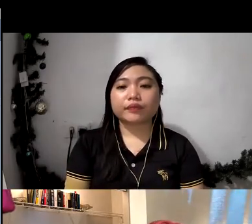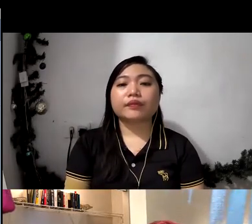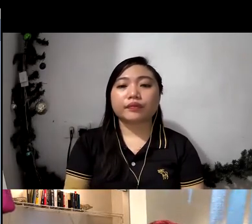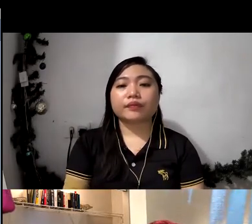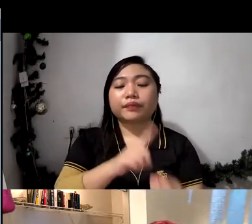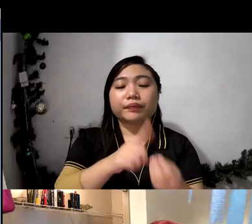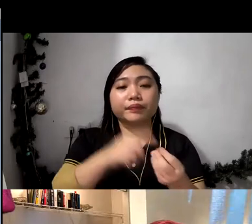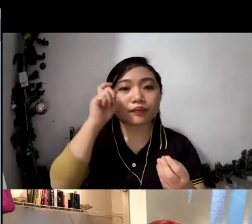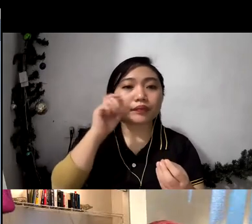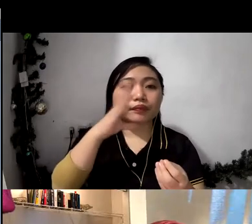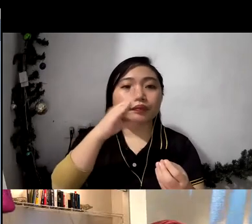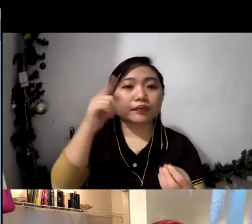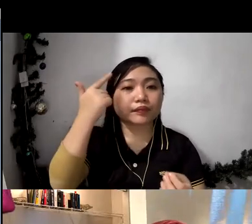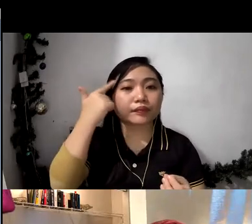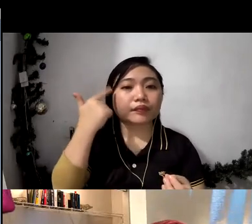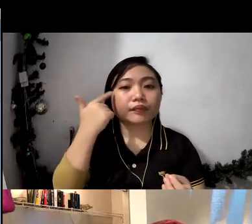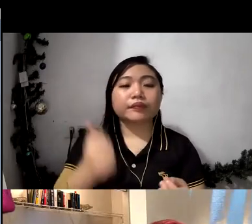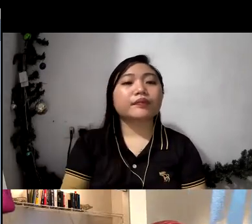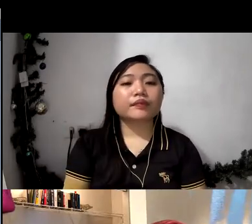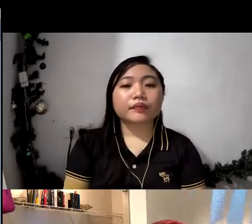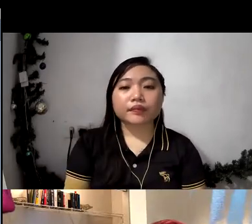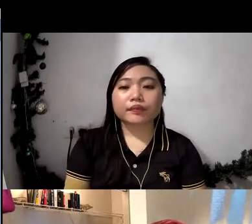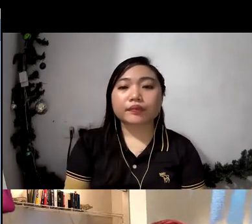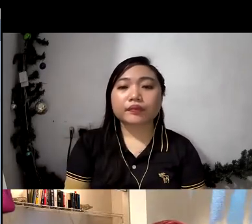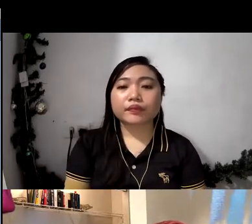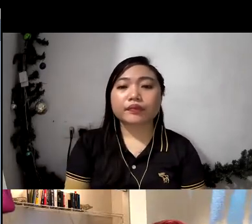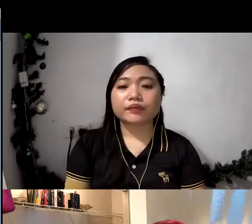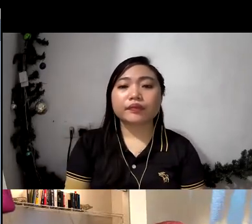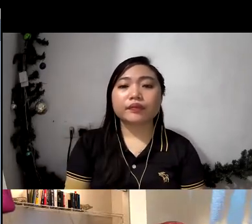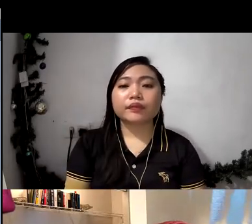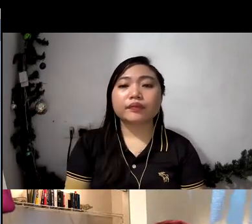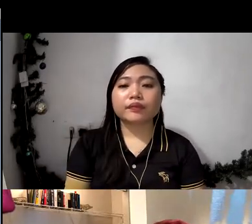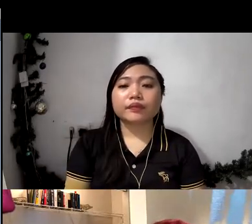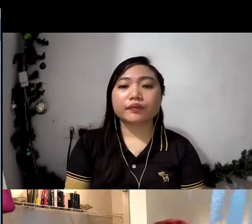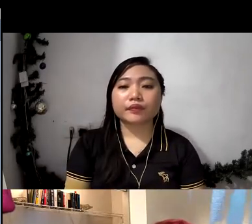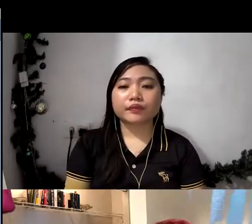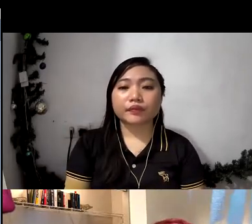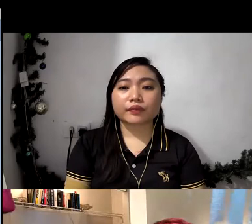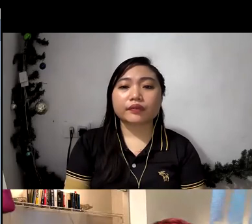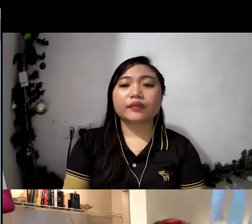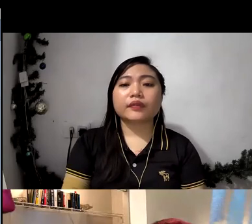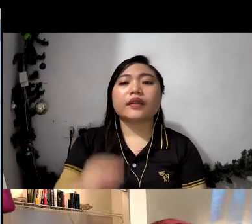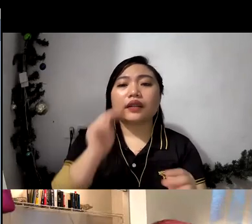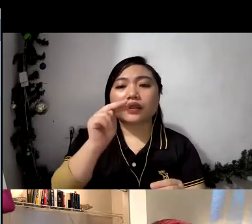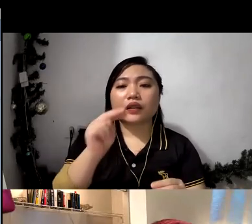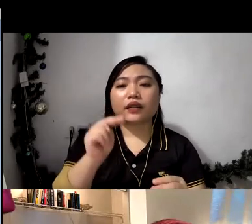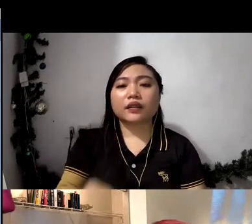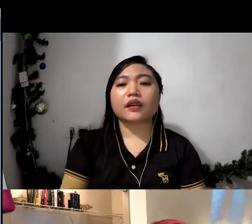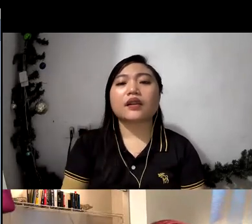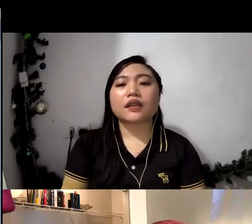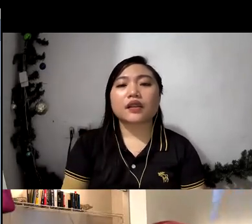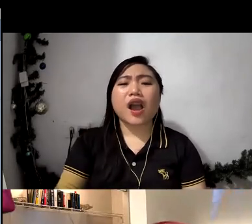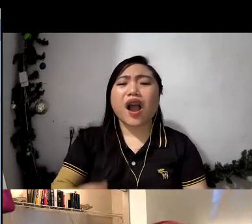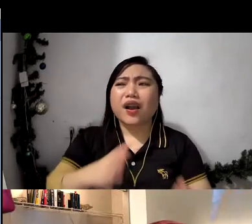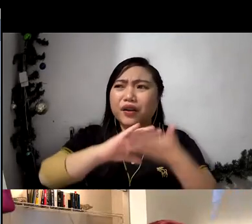Okay? Pero, you know, ang aking message lang, kailangan maging comfortable tayo to talk about our biological sex, no? Using